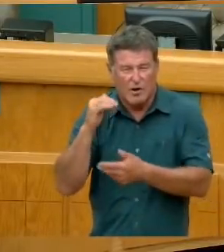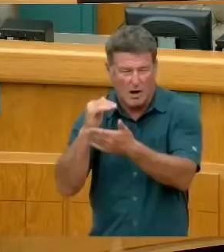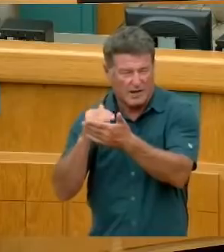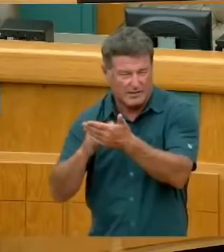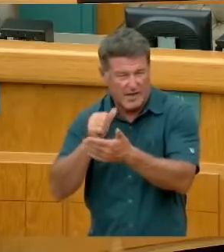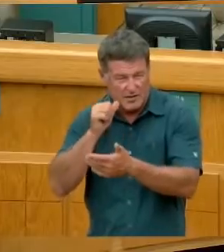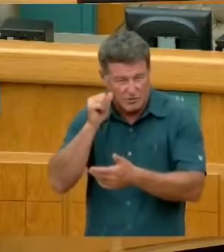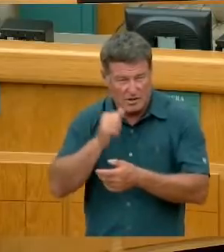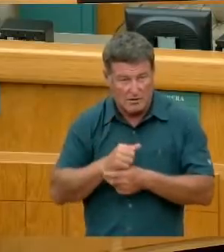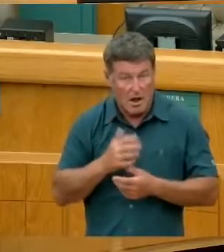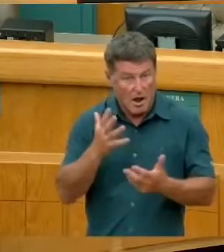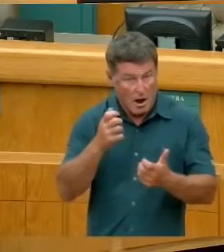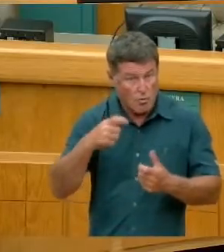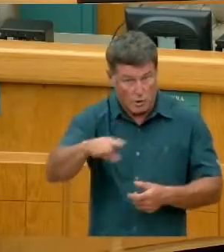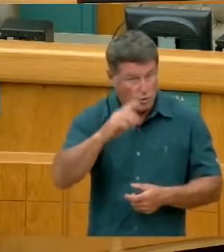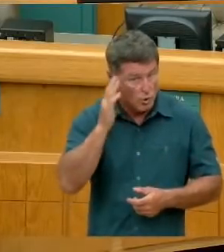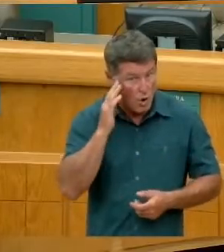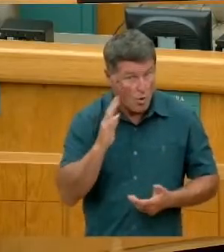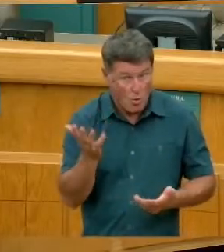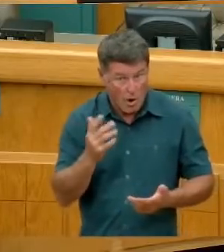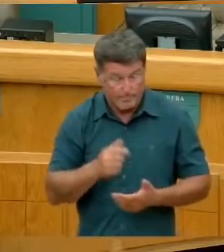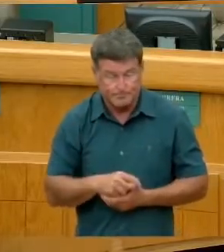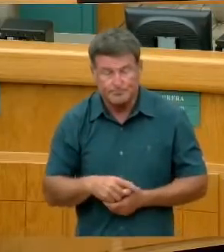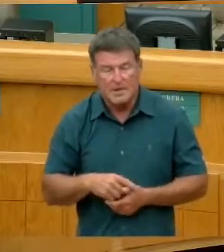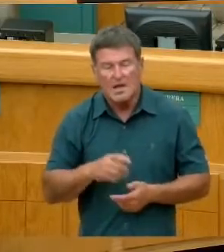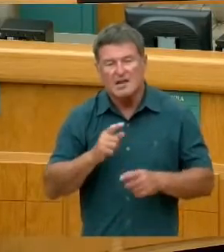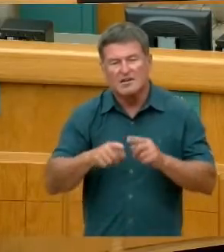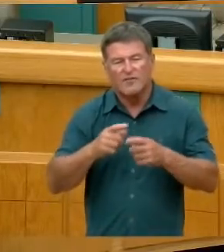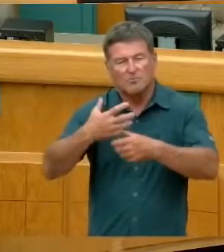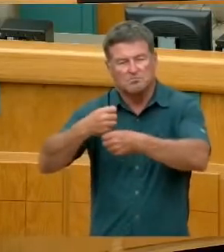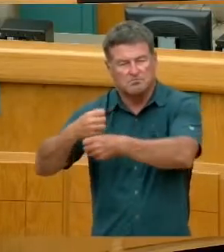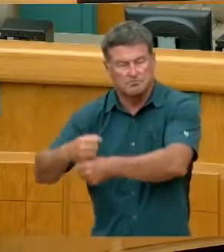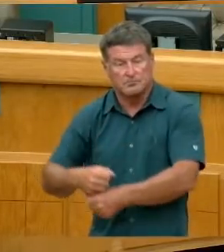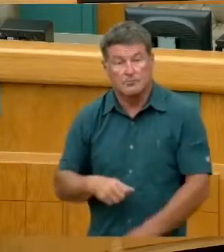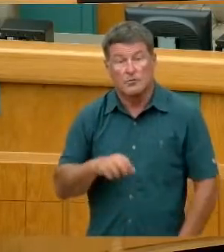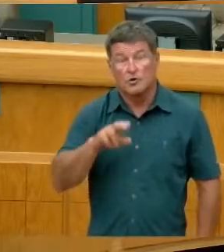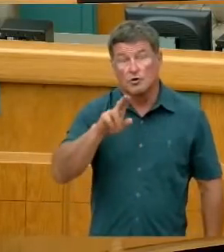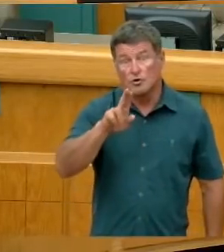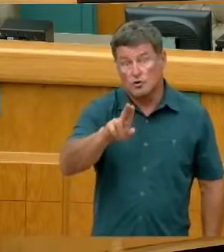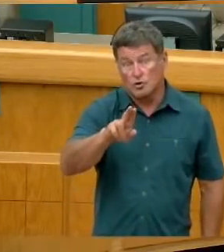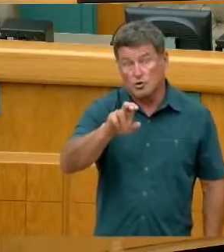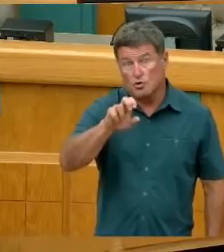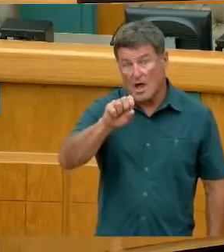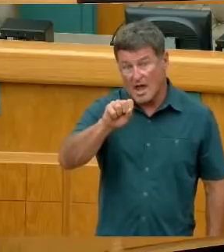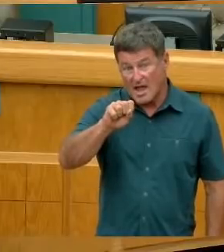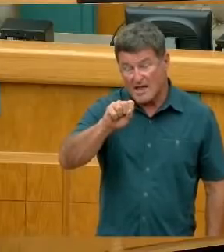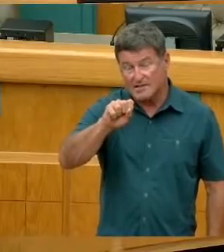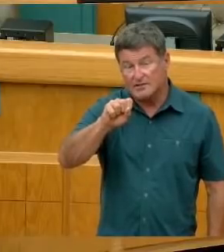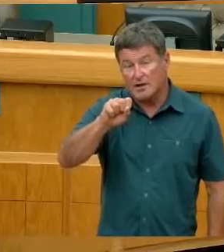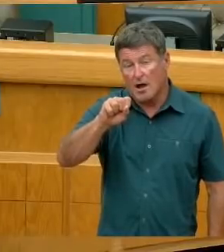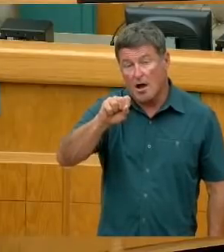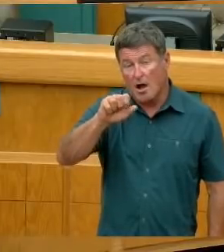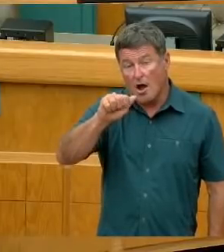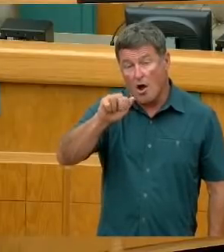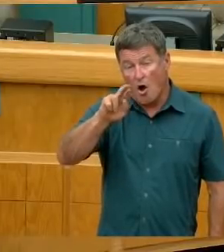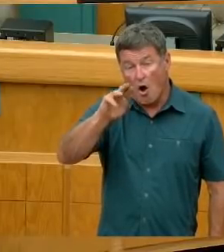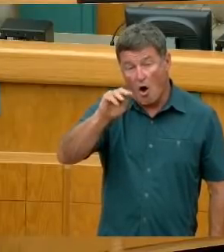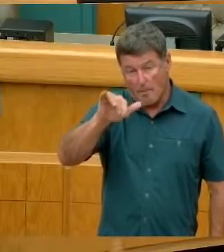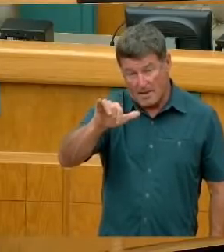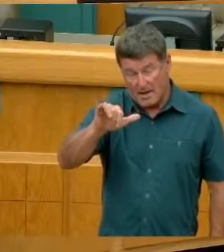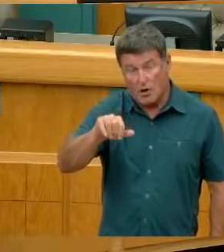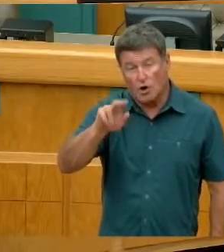yesterday. And I just want you to familiarize yourself with these acronyms. They are United States Army